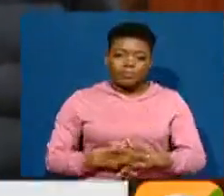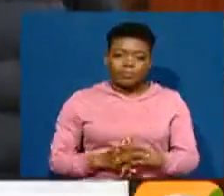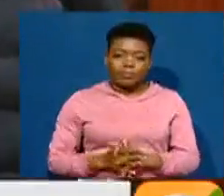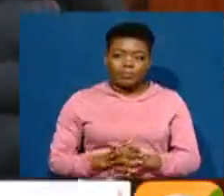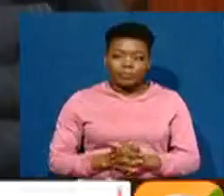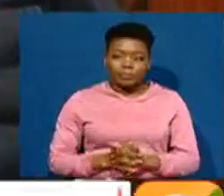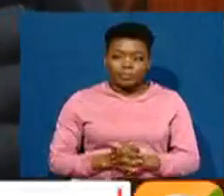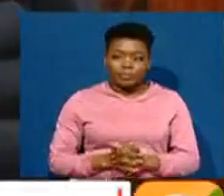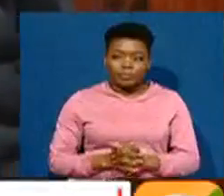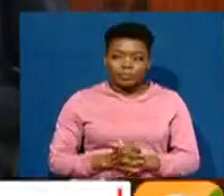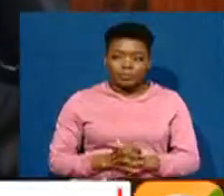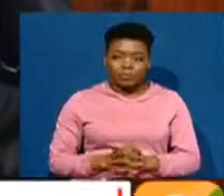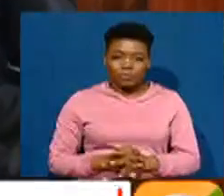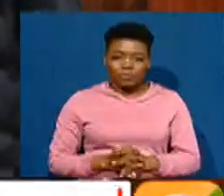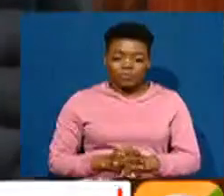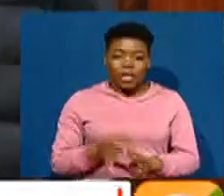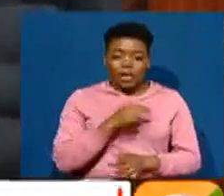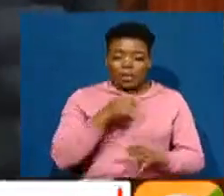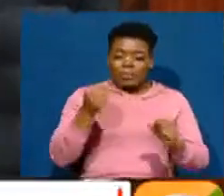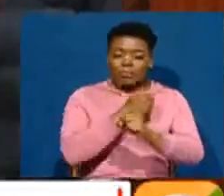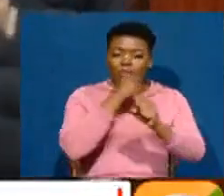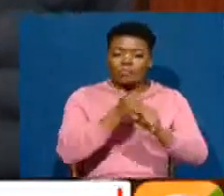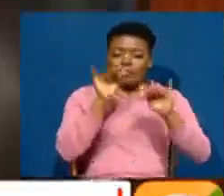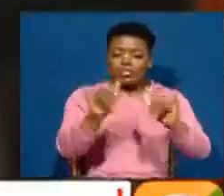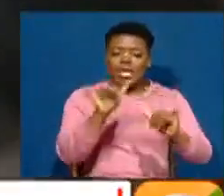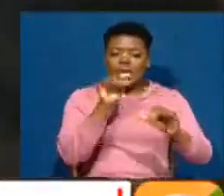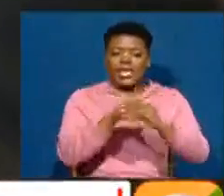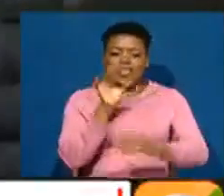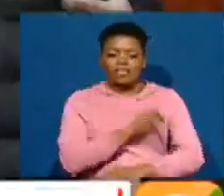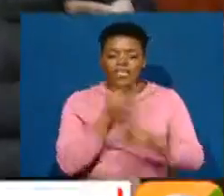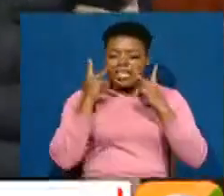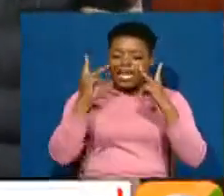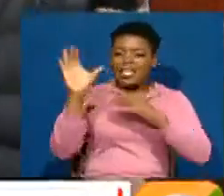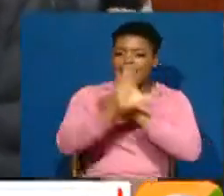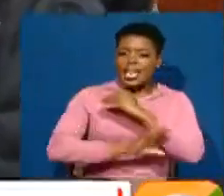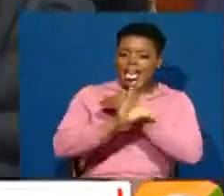We cannot continue living in fear. I see a lot of fear in this country, a lot of fear in the courts.